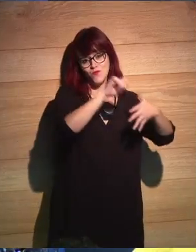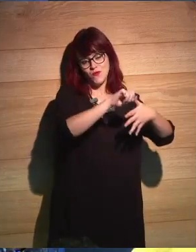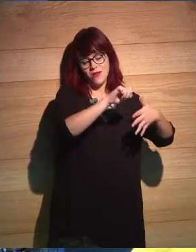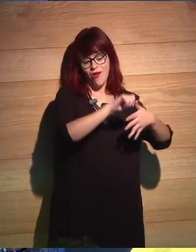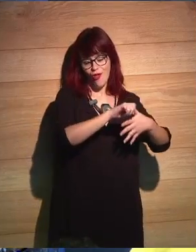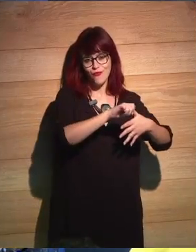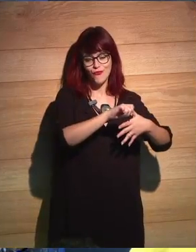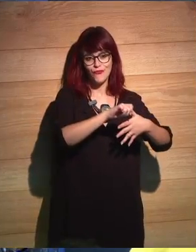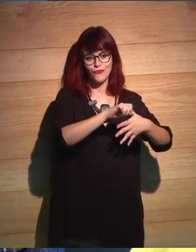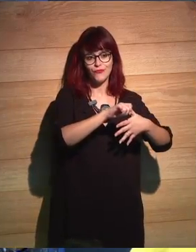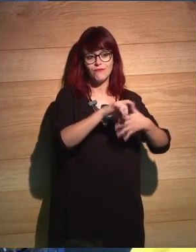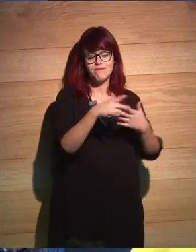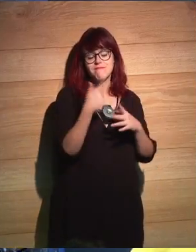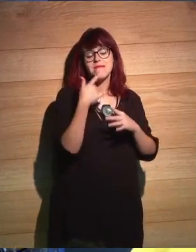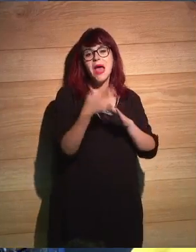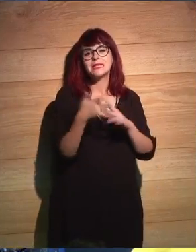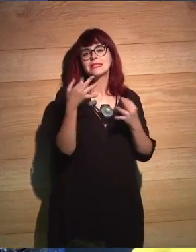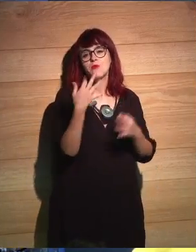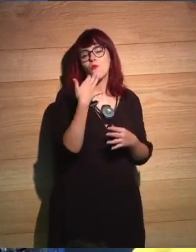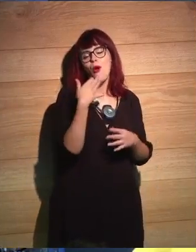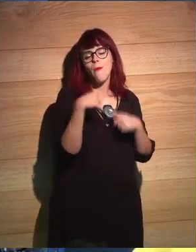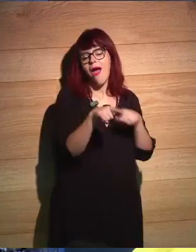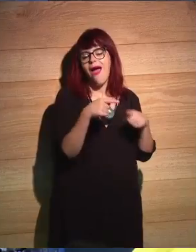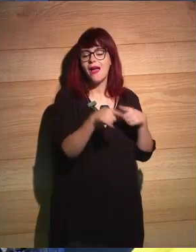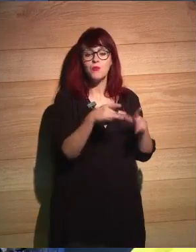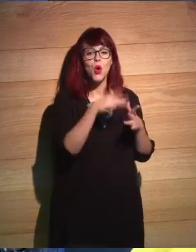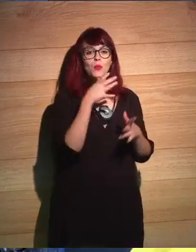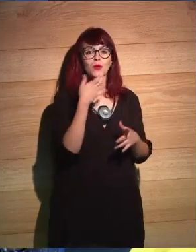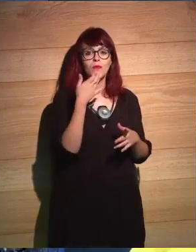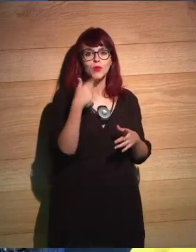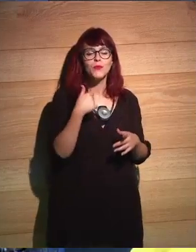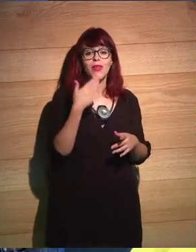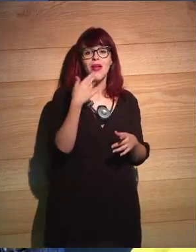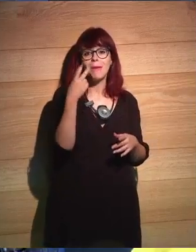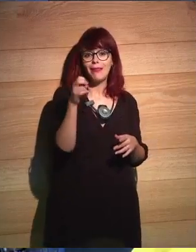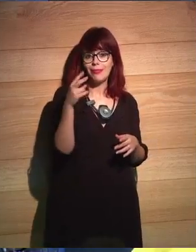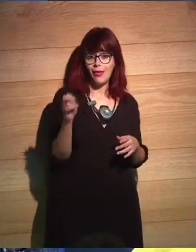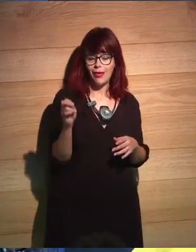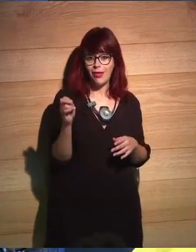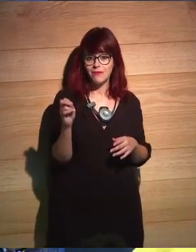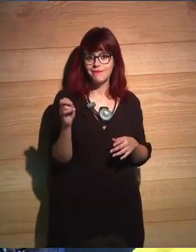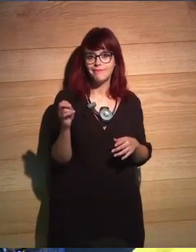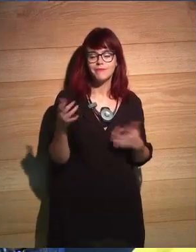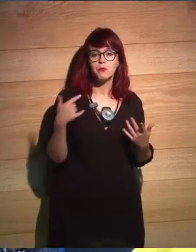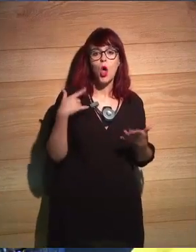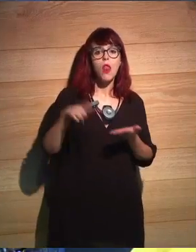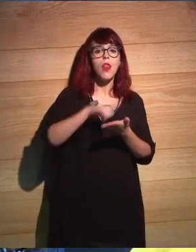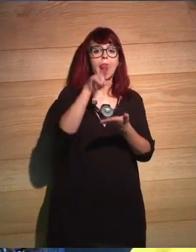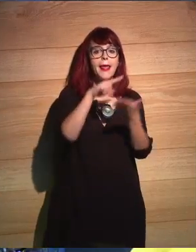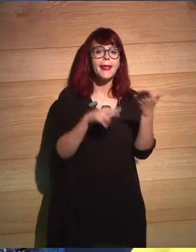colleagues in Latin America, and we always tell jokes about this, because when I was